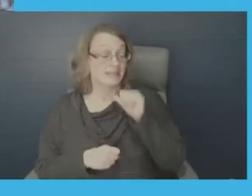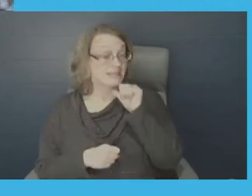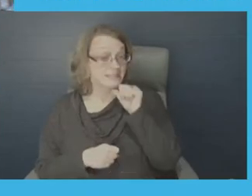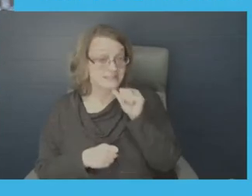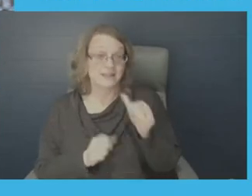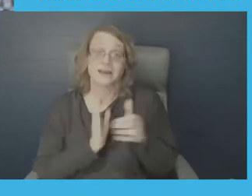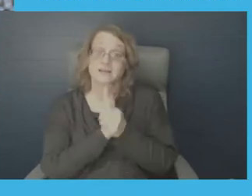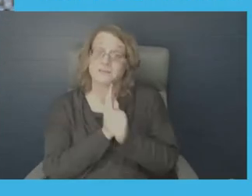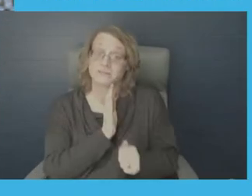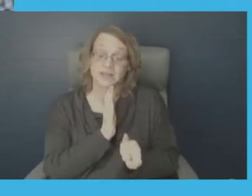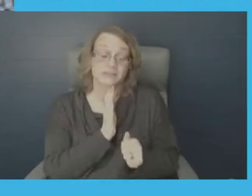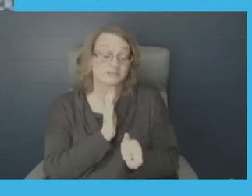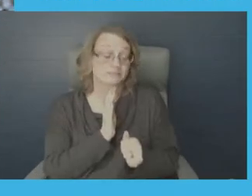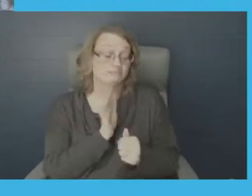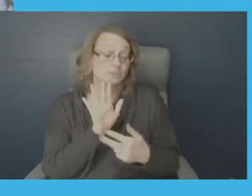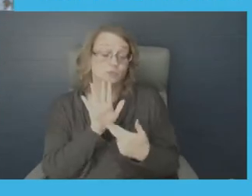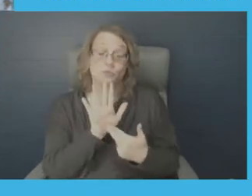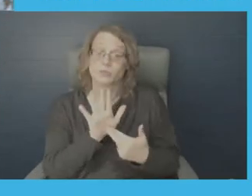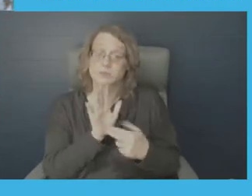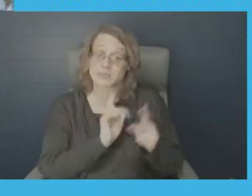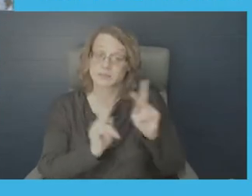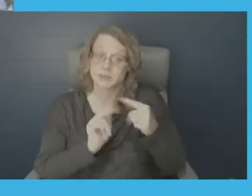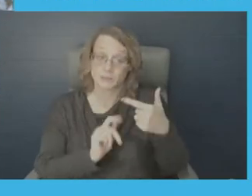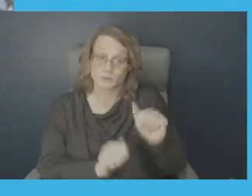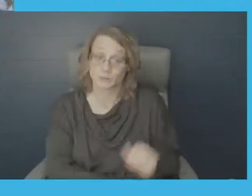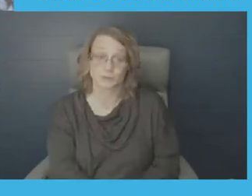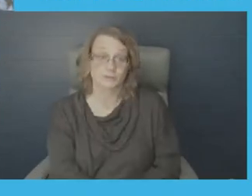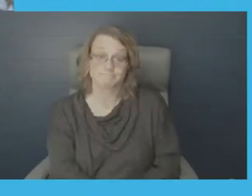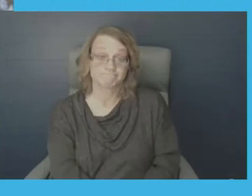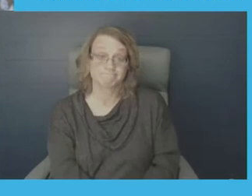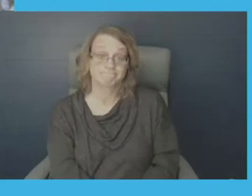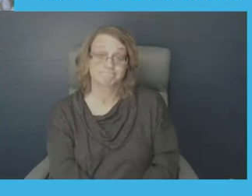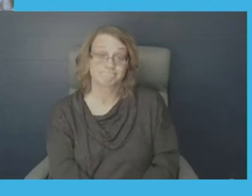He's not fit not to represent the people of Georgia.